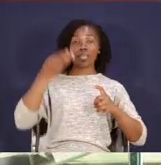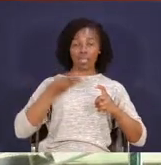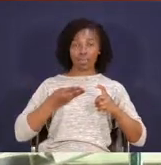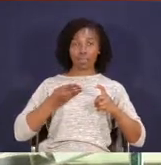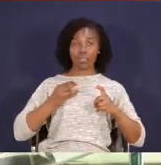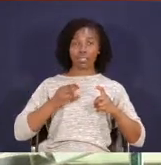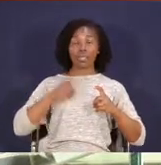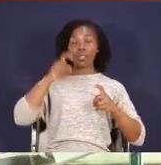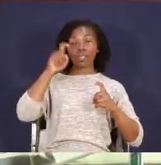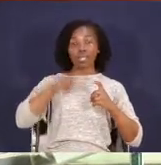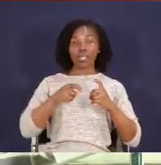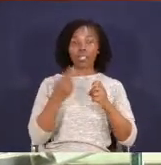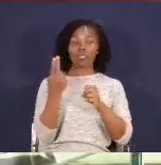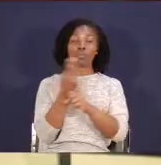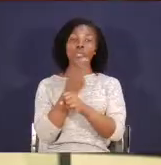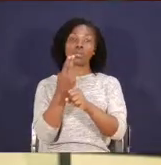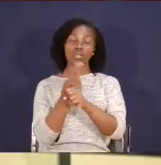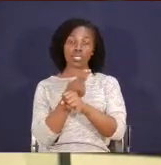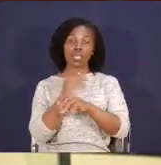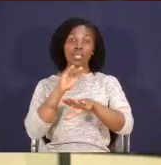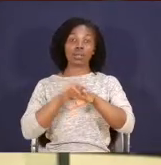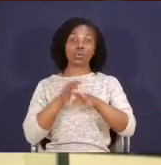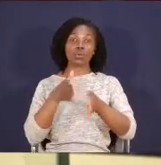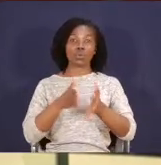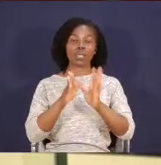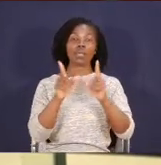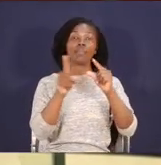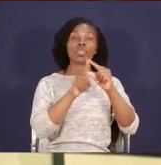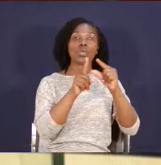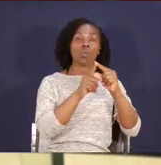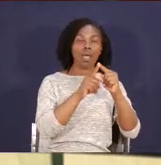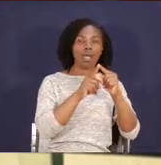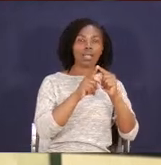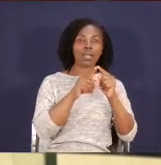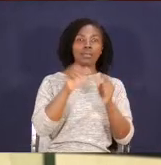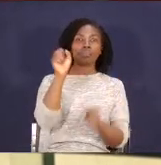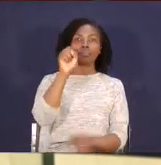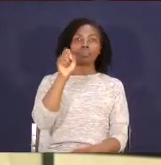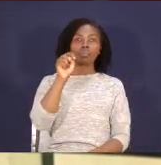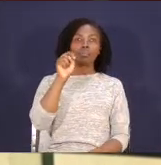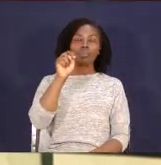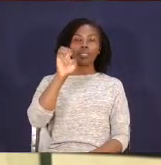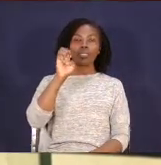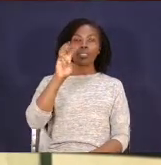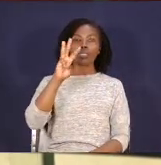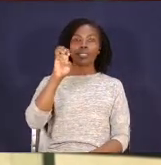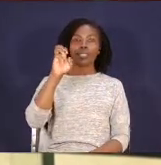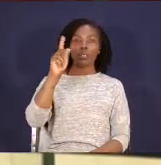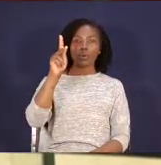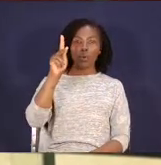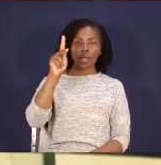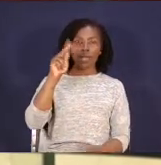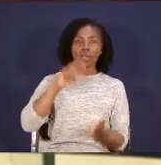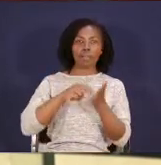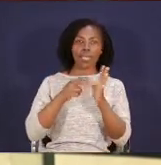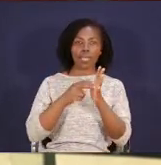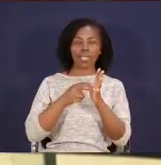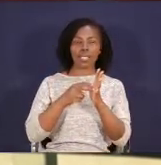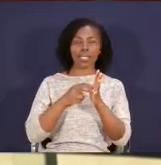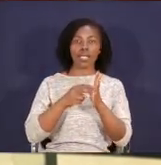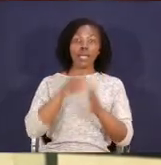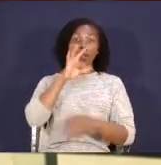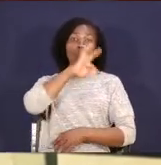be stewarded in the right way. In fact, the word stewardship, the way I have defined it, It means profitable management